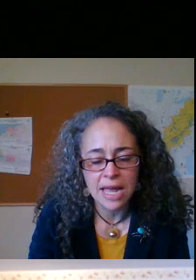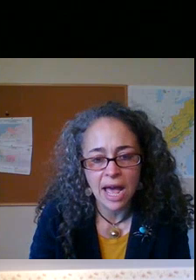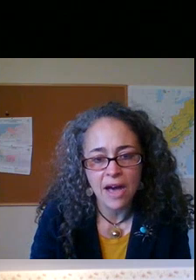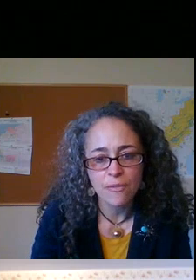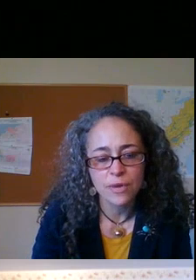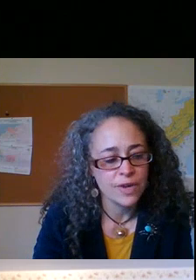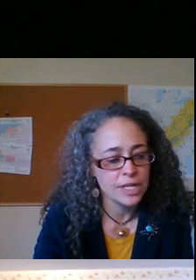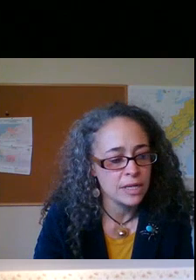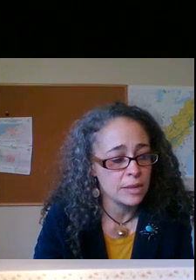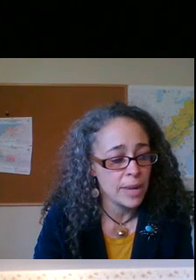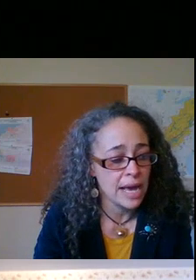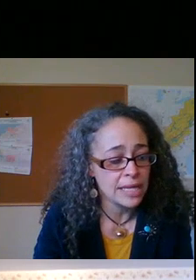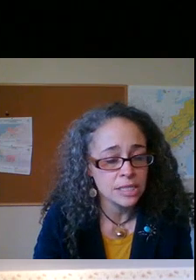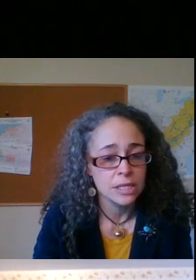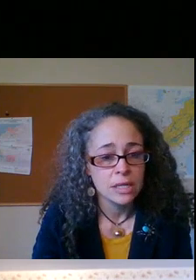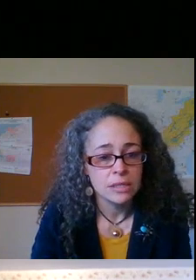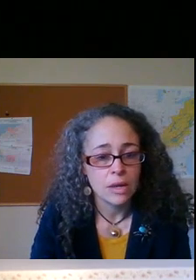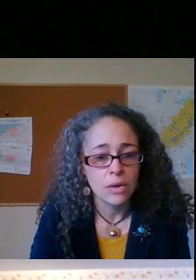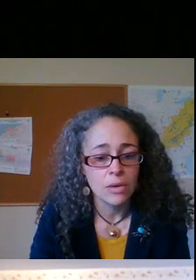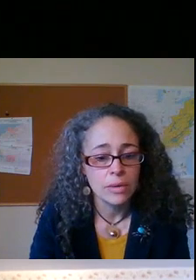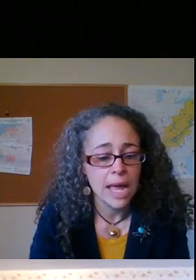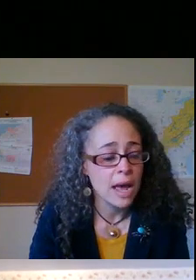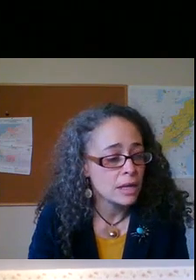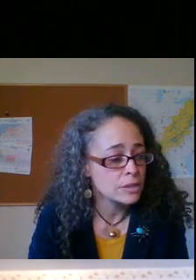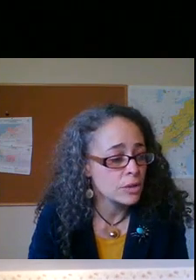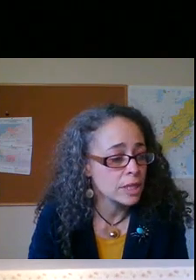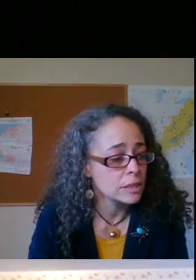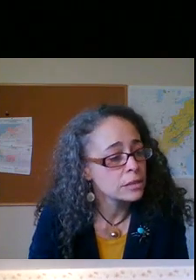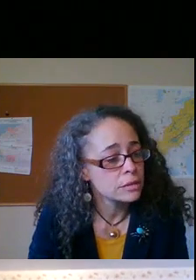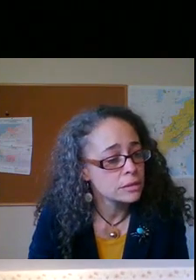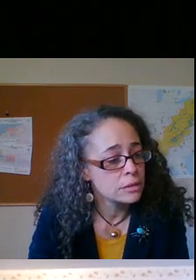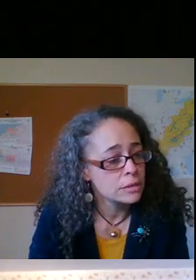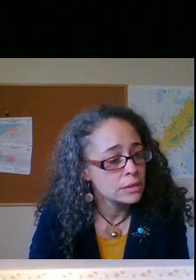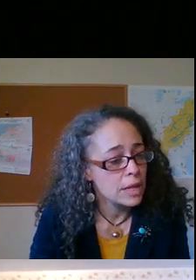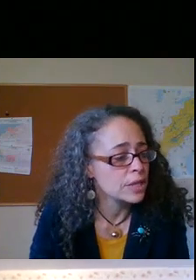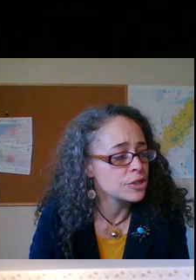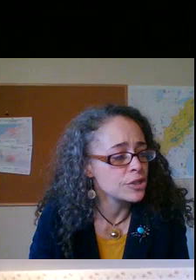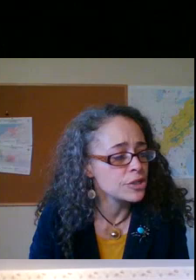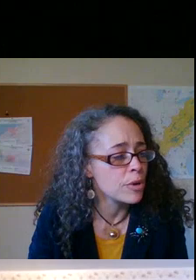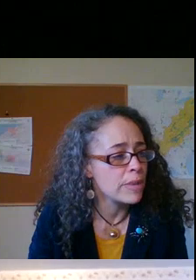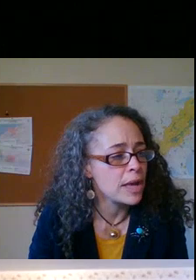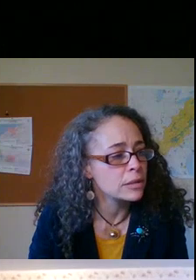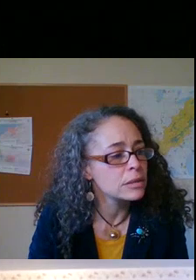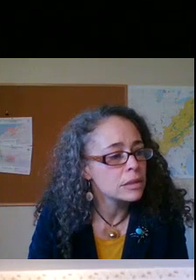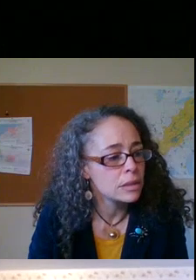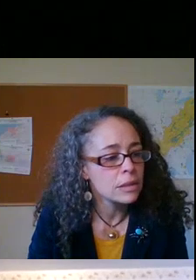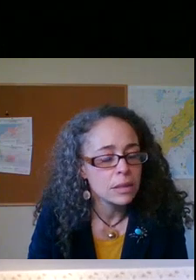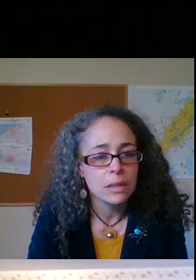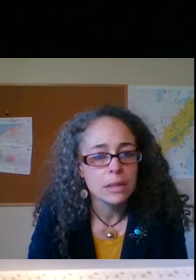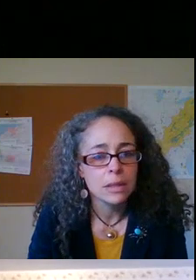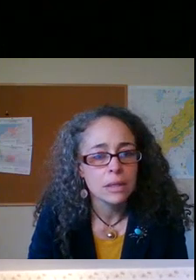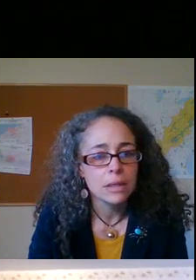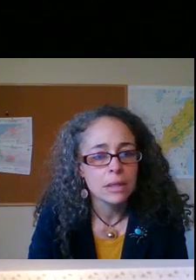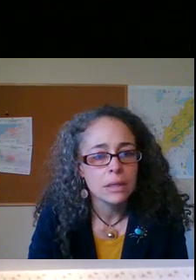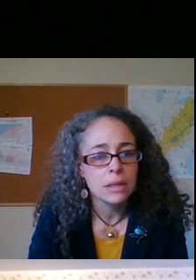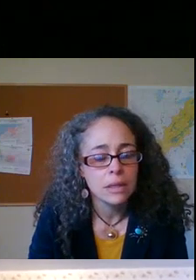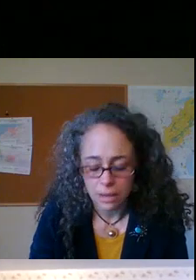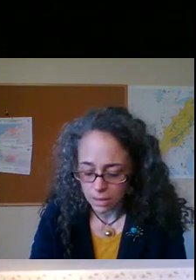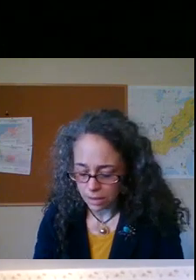projects like that have been funded in the past. So yeah, totally. And we Thank can you. talk more about that.